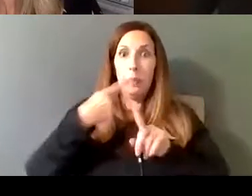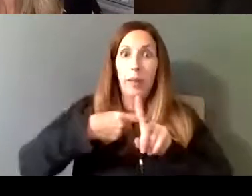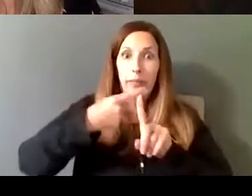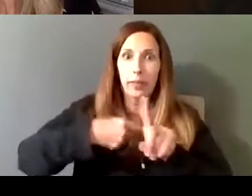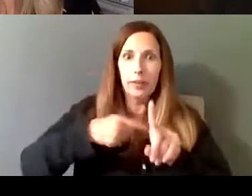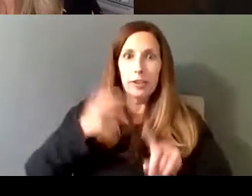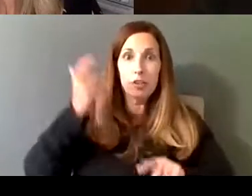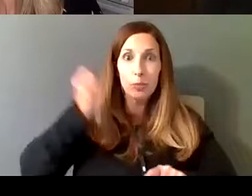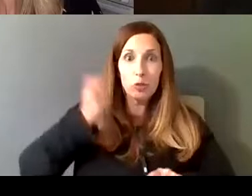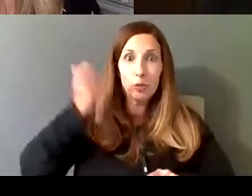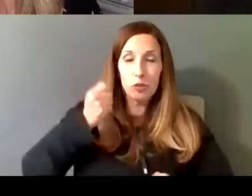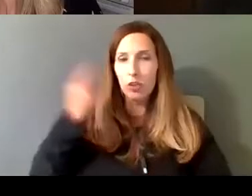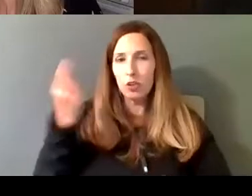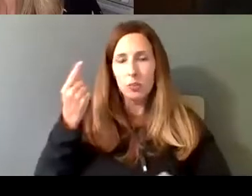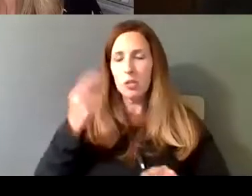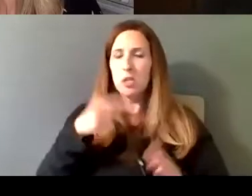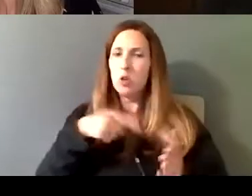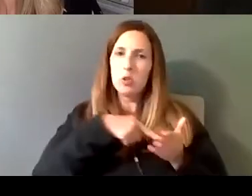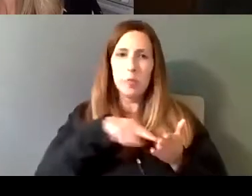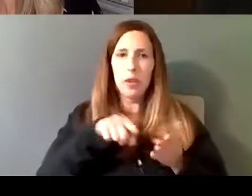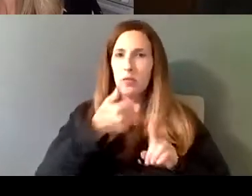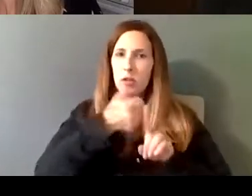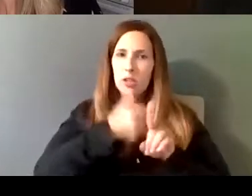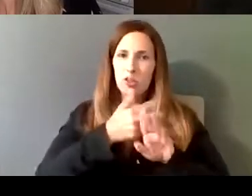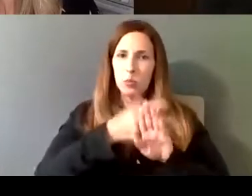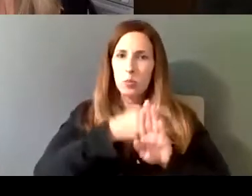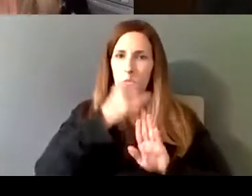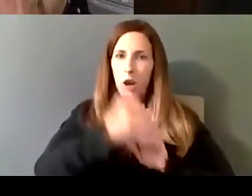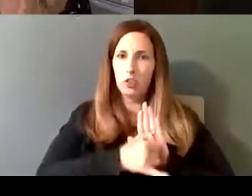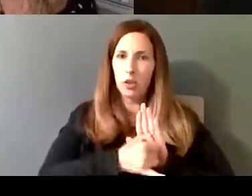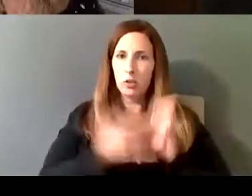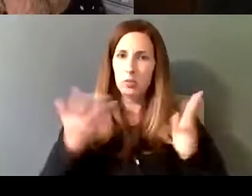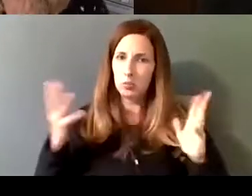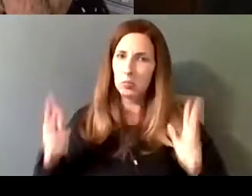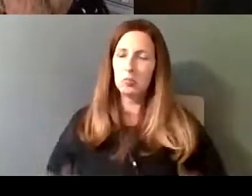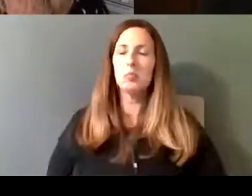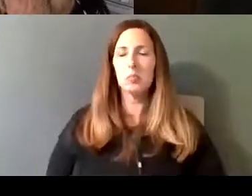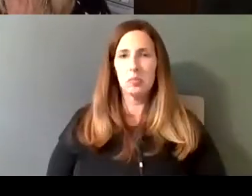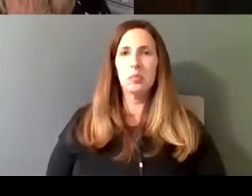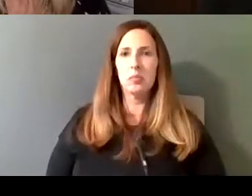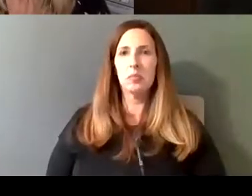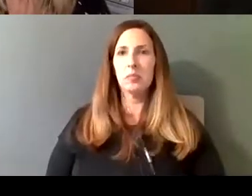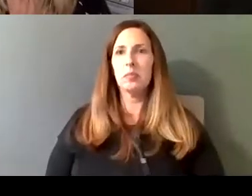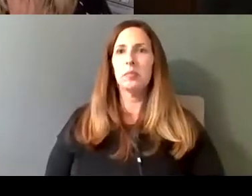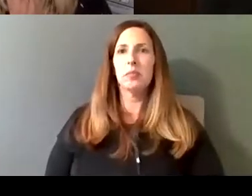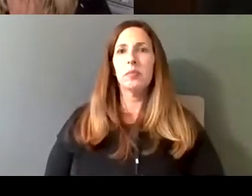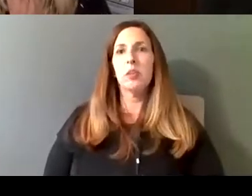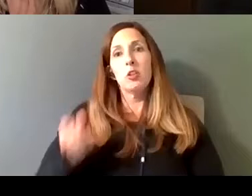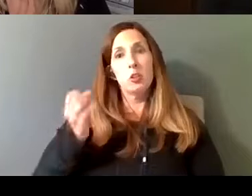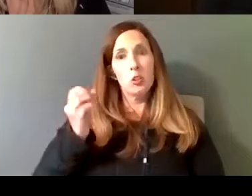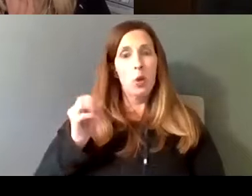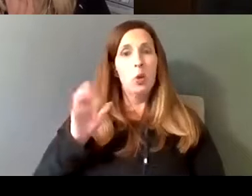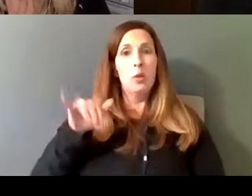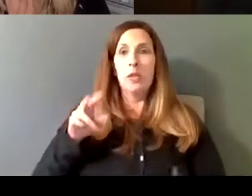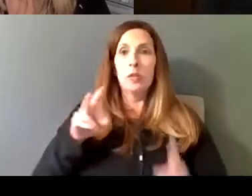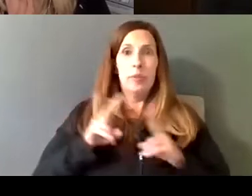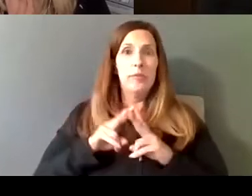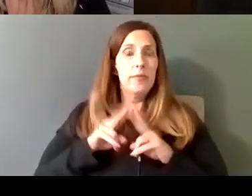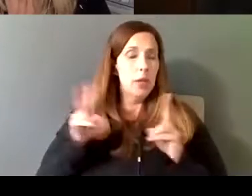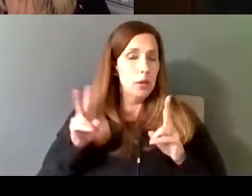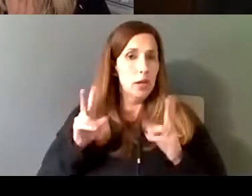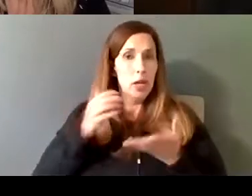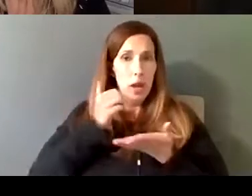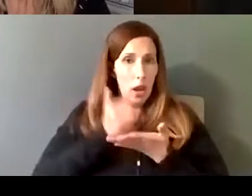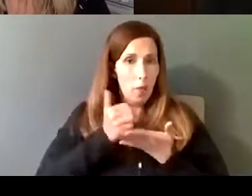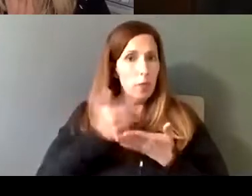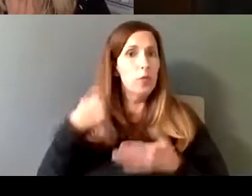for, monthly subscription or something, it's more based on the pieces that you're getting translated individually. So that's been extremely helpful